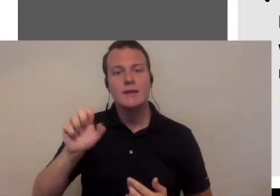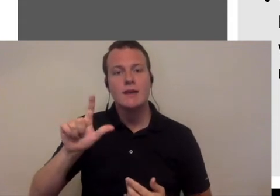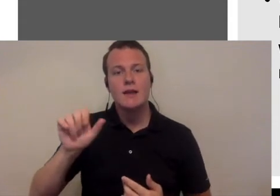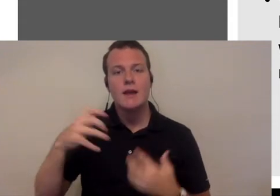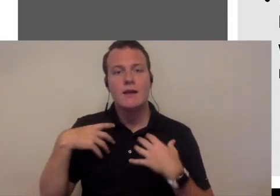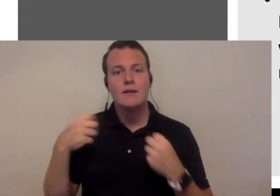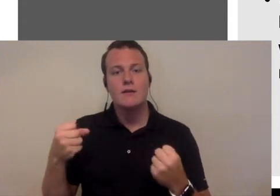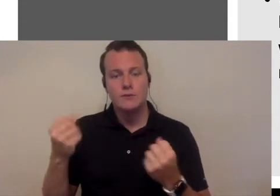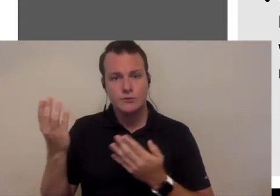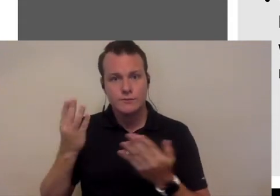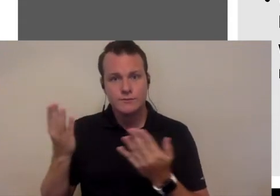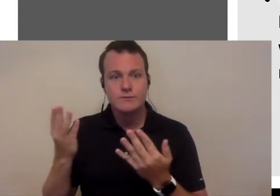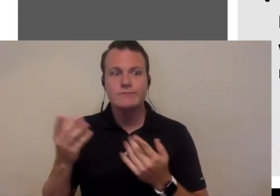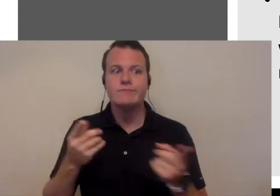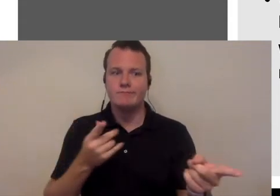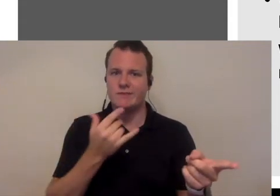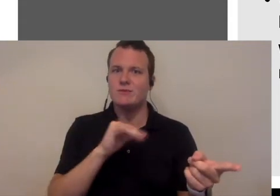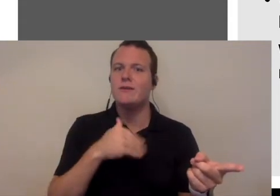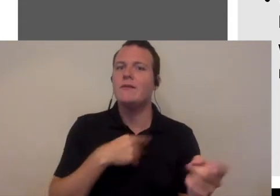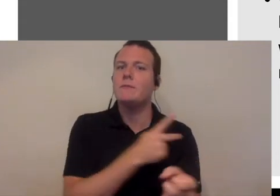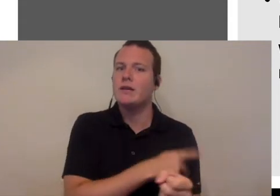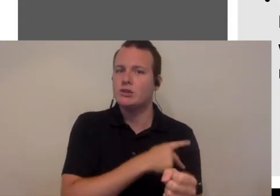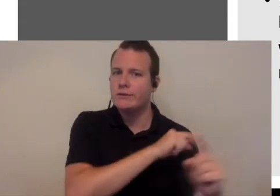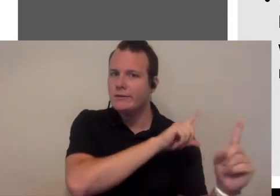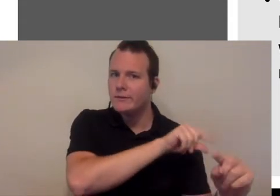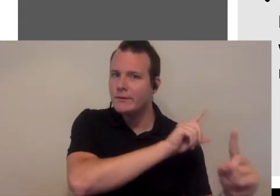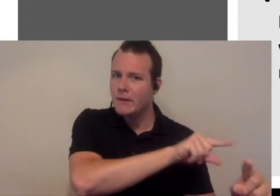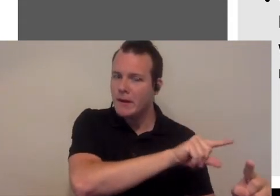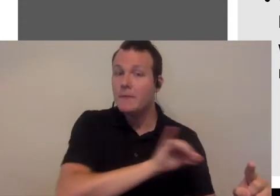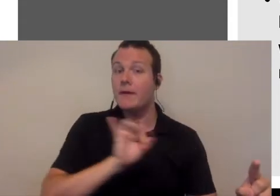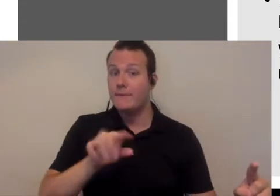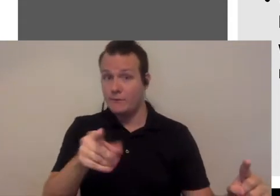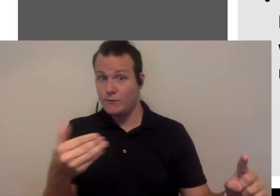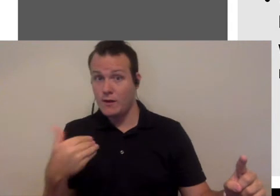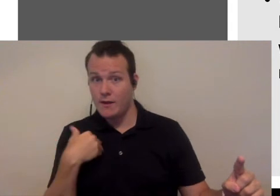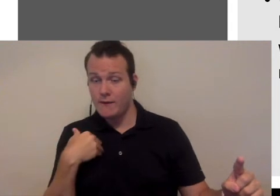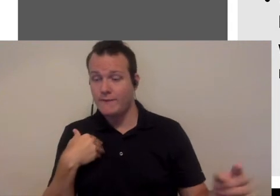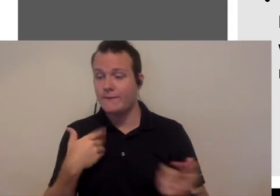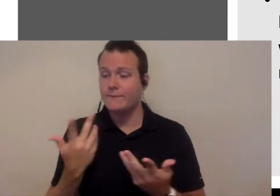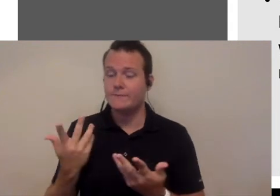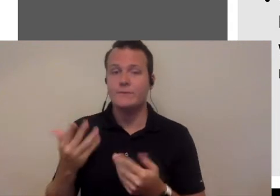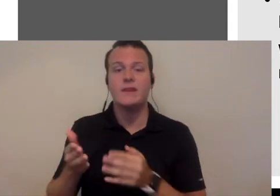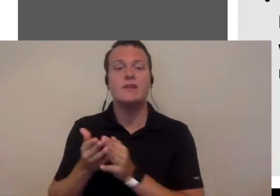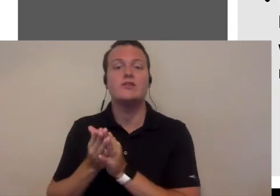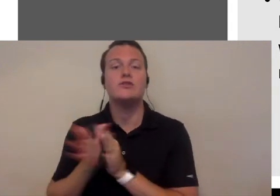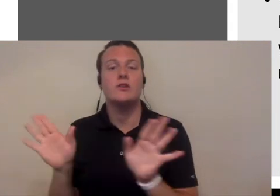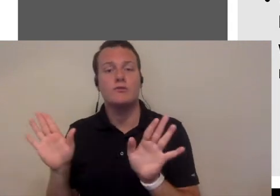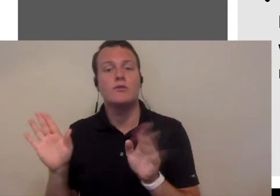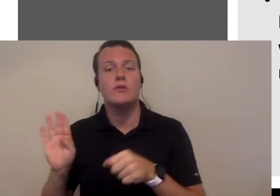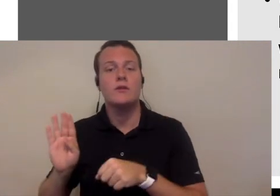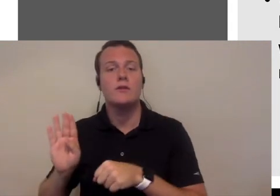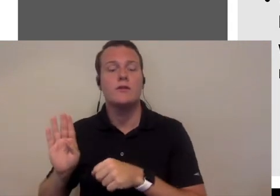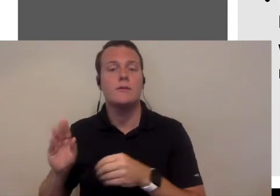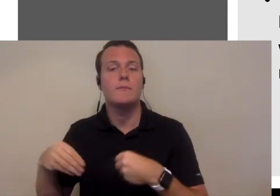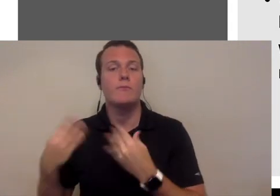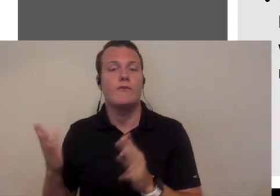that are coming in. If you have a internist or a general practitioner that you